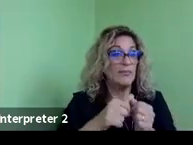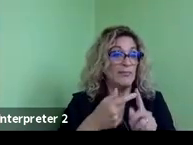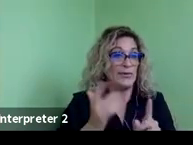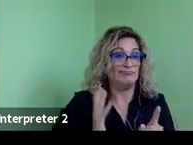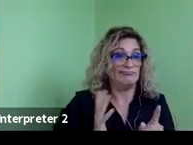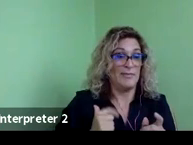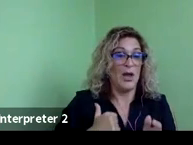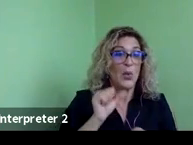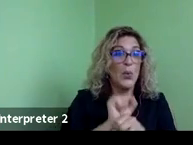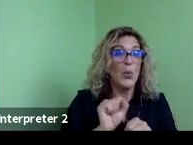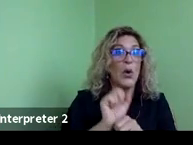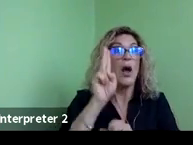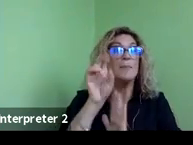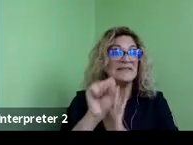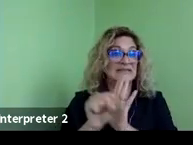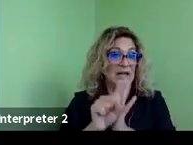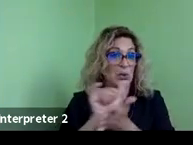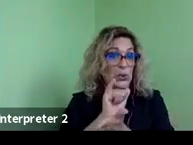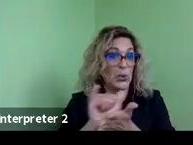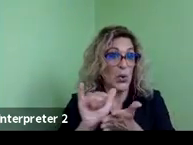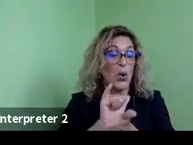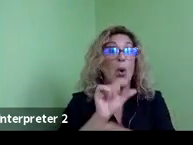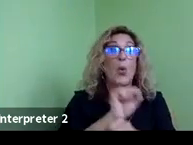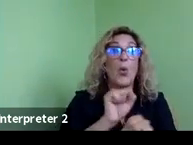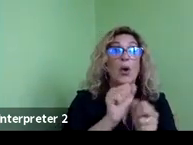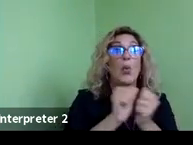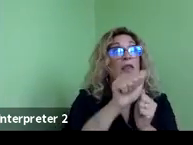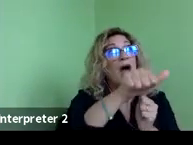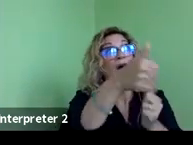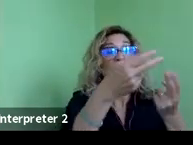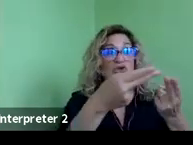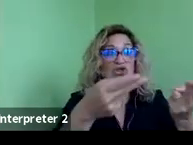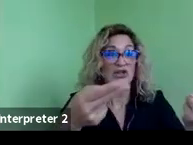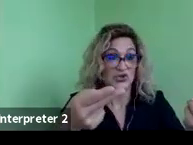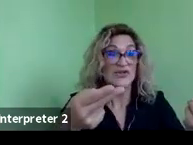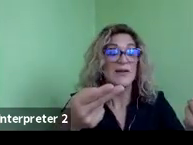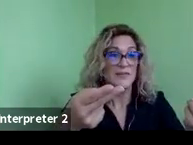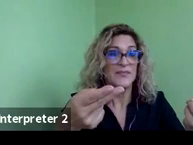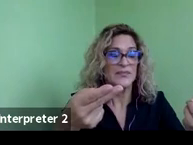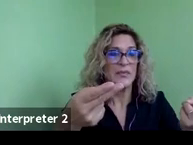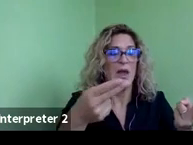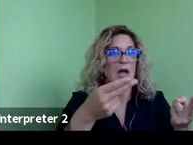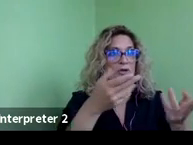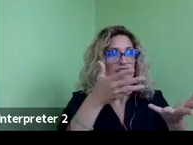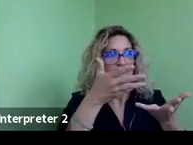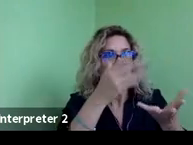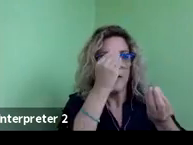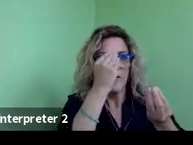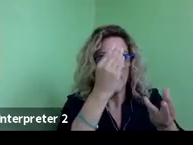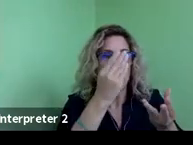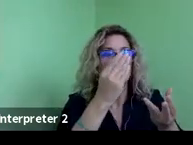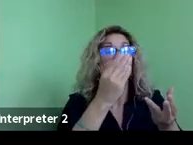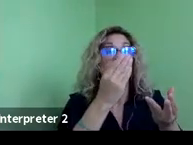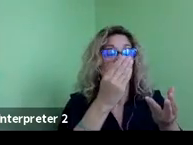York, you know, working with other shelters, there was often like kind of attempts made at sharing information from program to program without